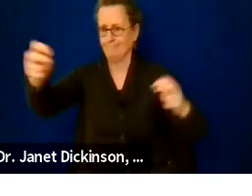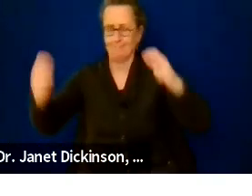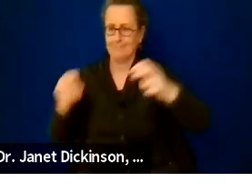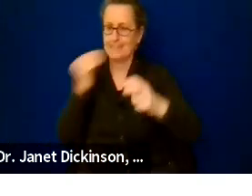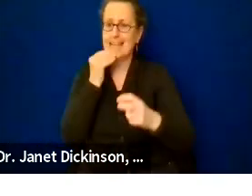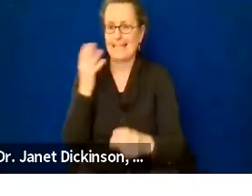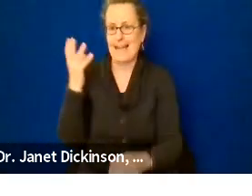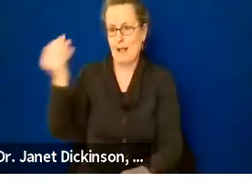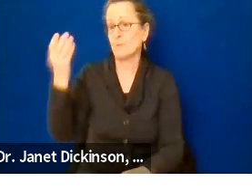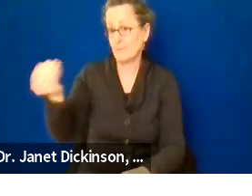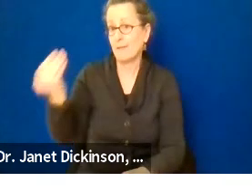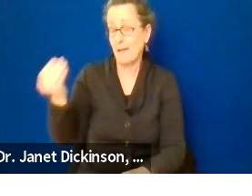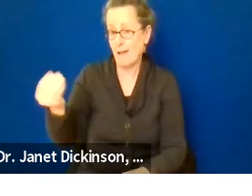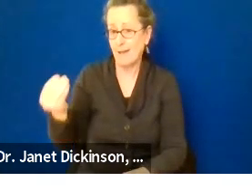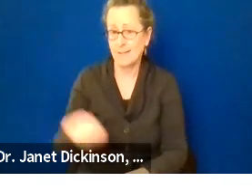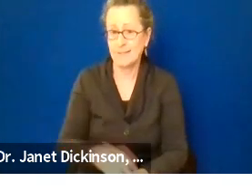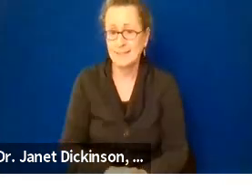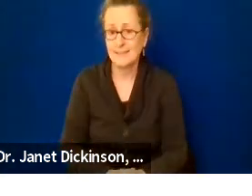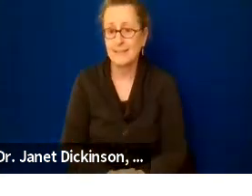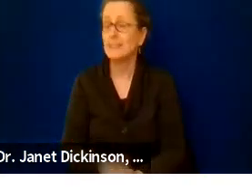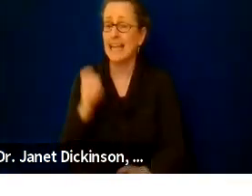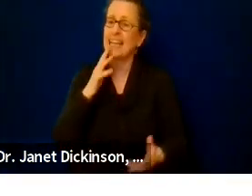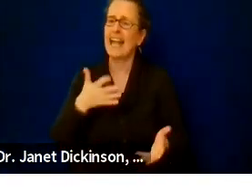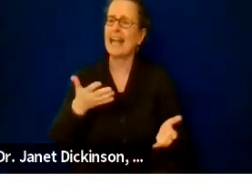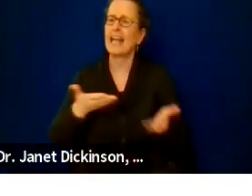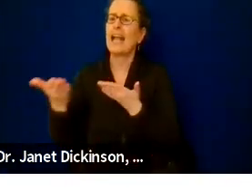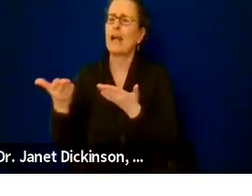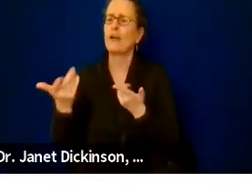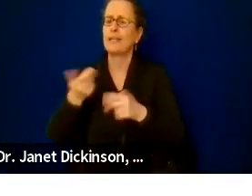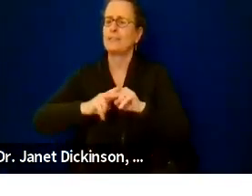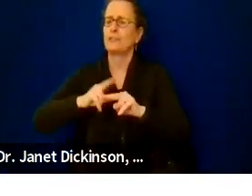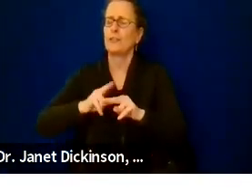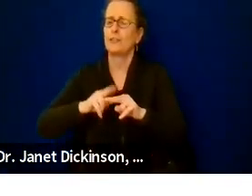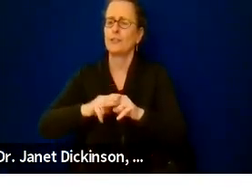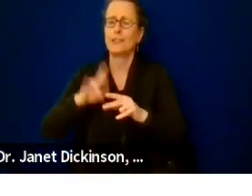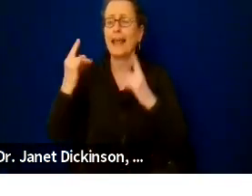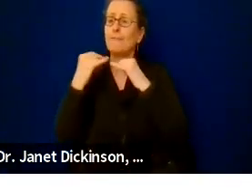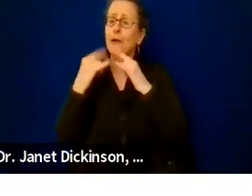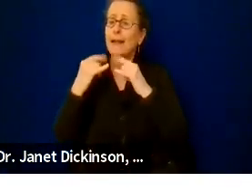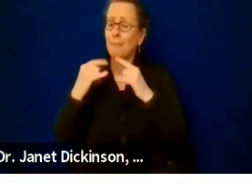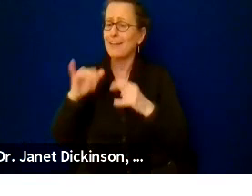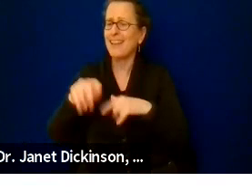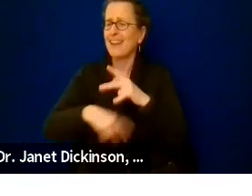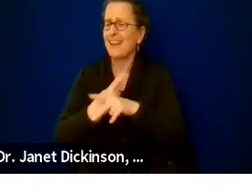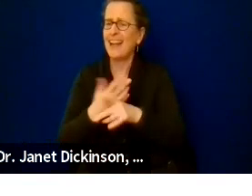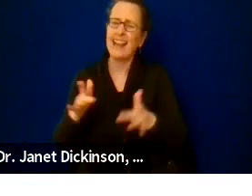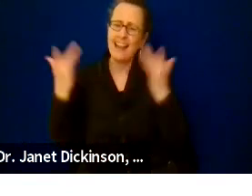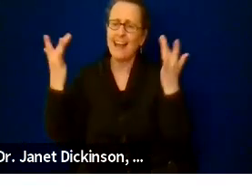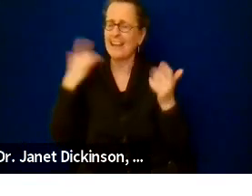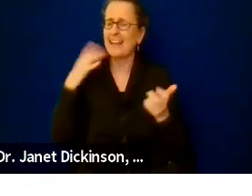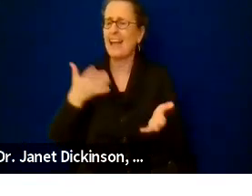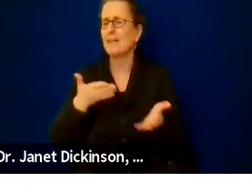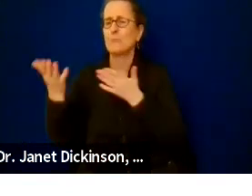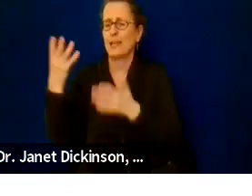as it's not too muddy, but they'll have the chairs as an option for those days where the ground may be a little wet, and we're looking forward to